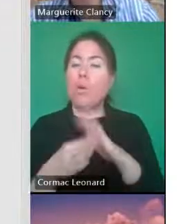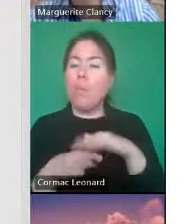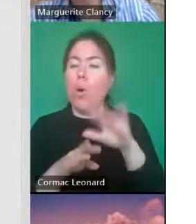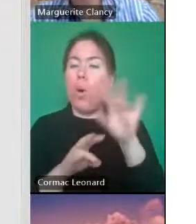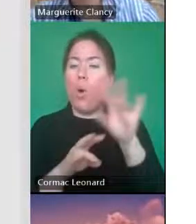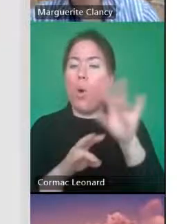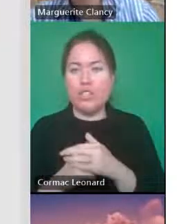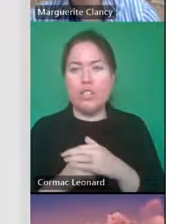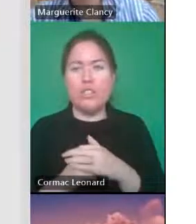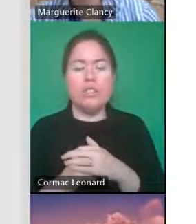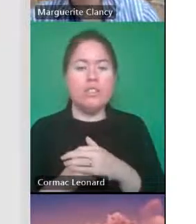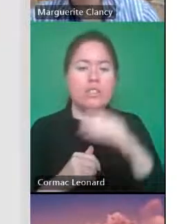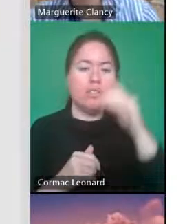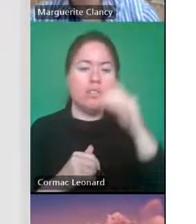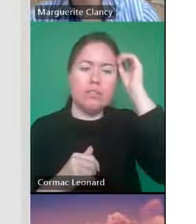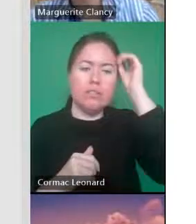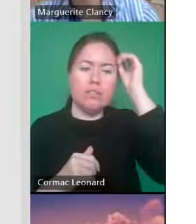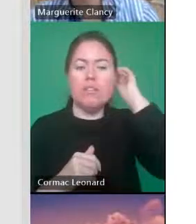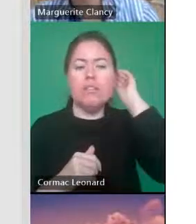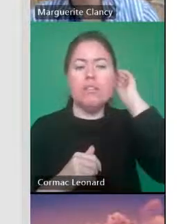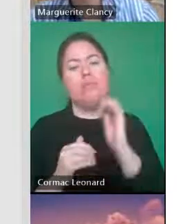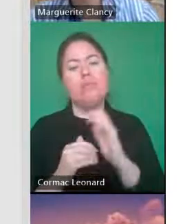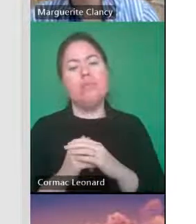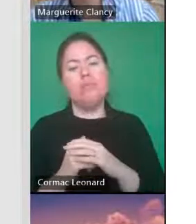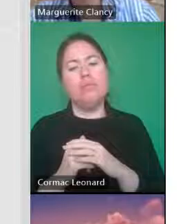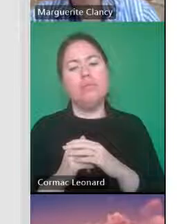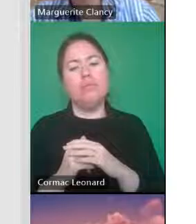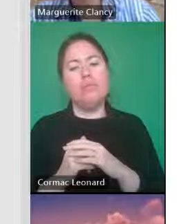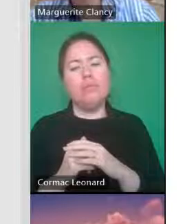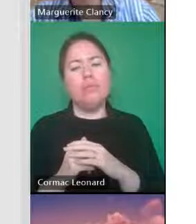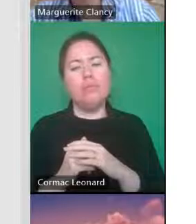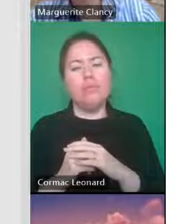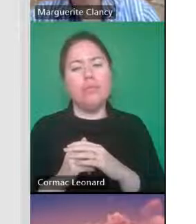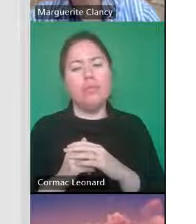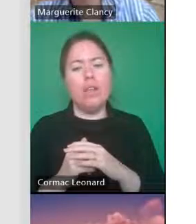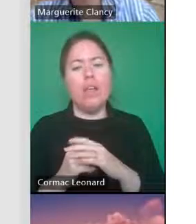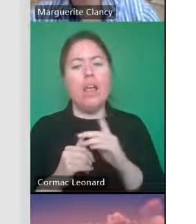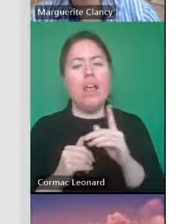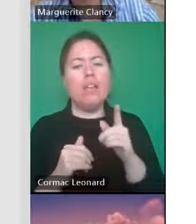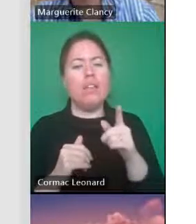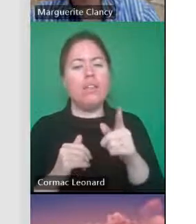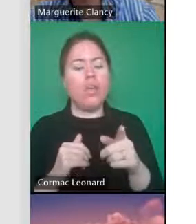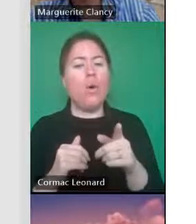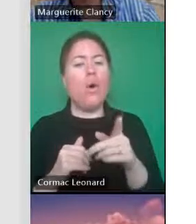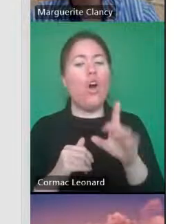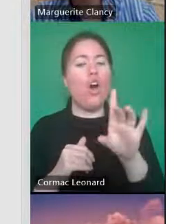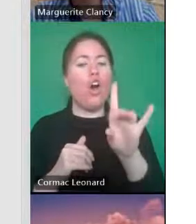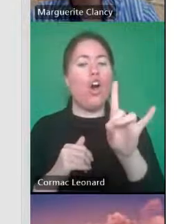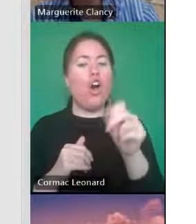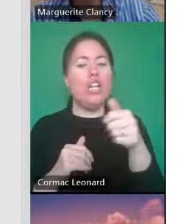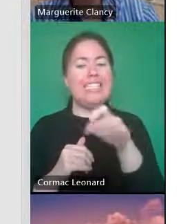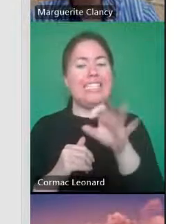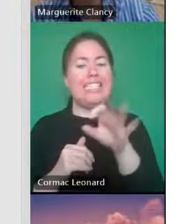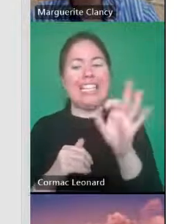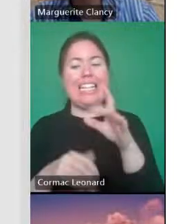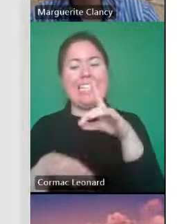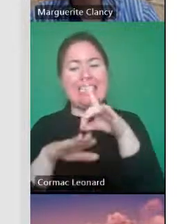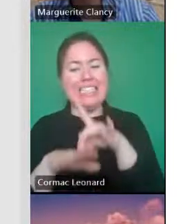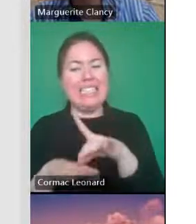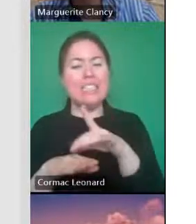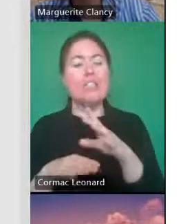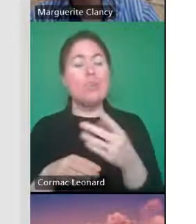Just in terms of, there's a question here from, I think, the Huntington Disease Association. Are there plans to include people who self-neglect as a result